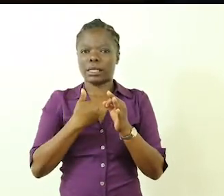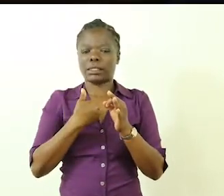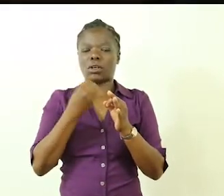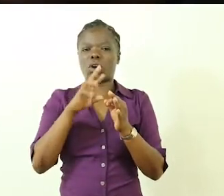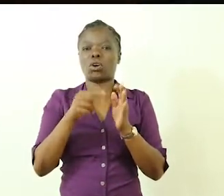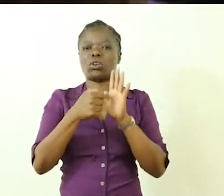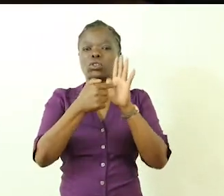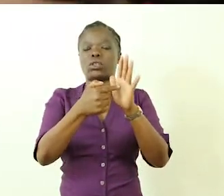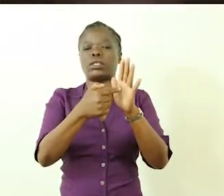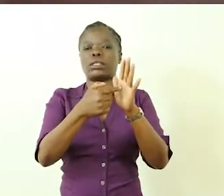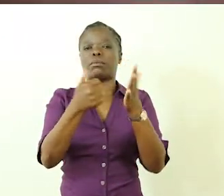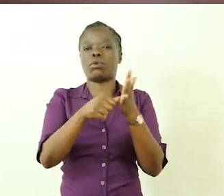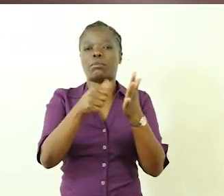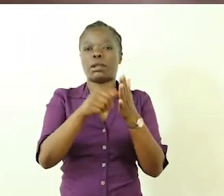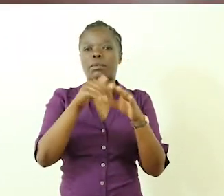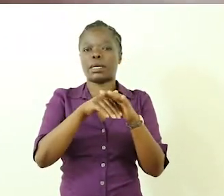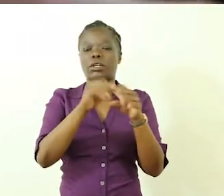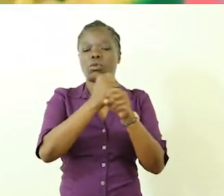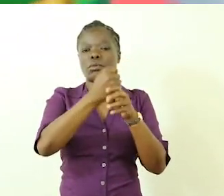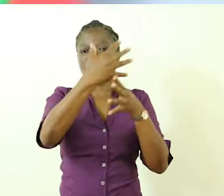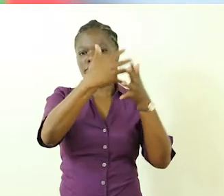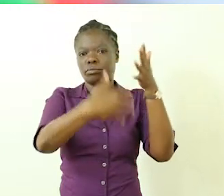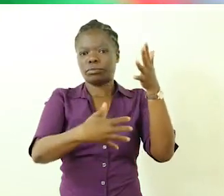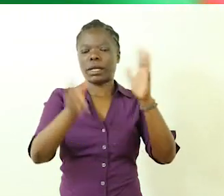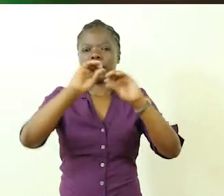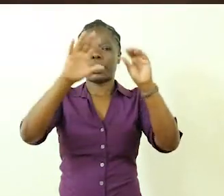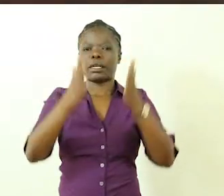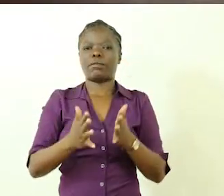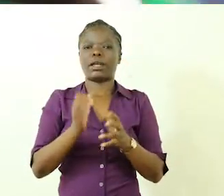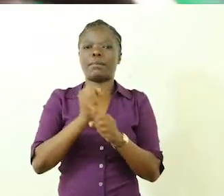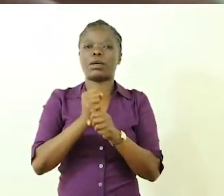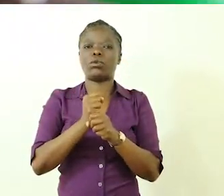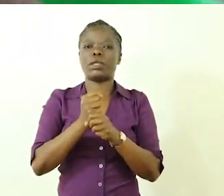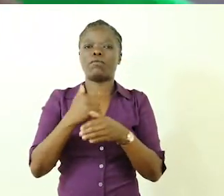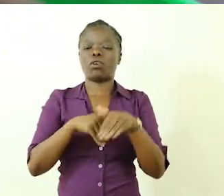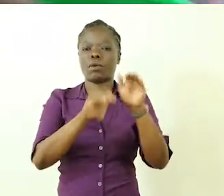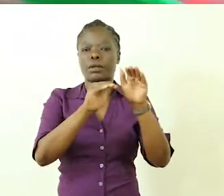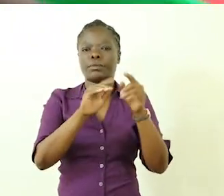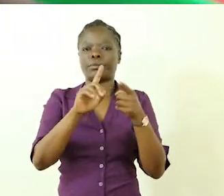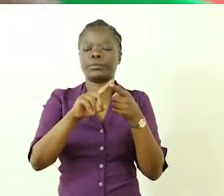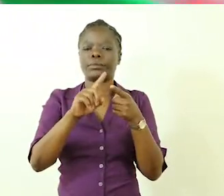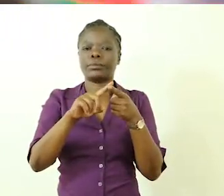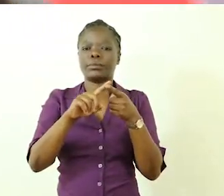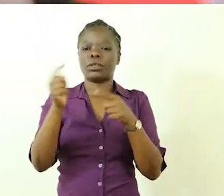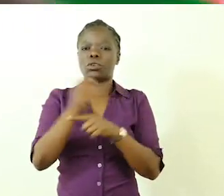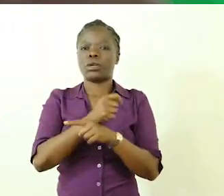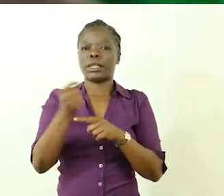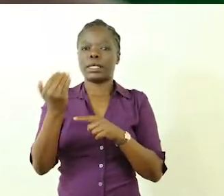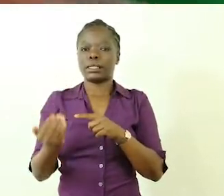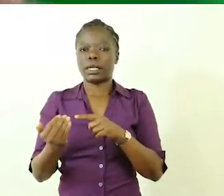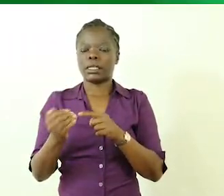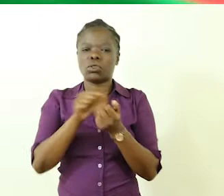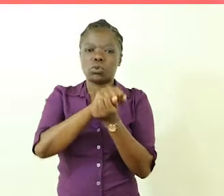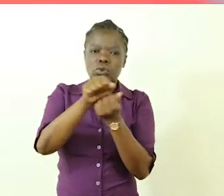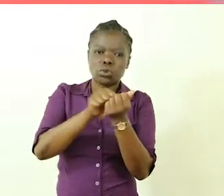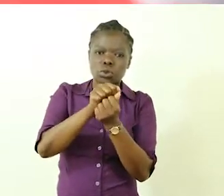shows difficulties in doing the above, the intervener may do the following. Train the child